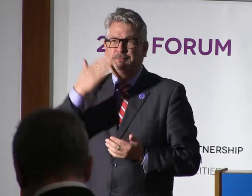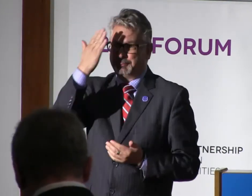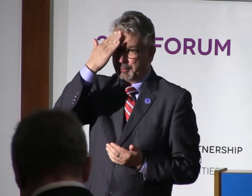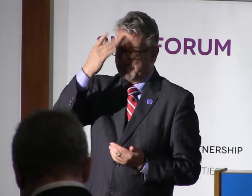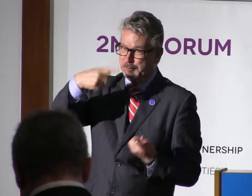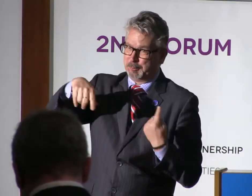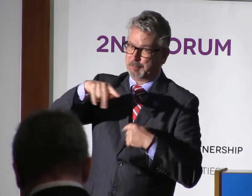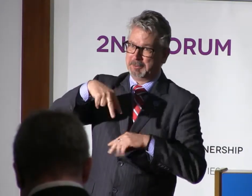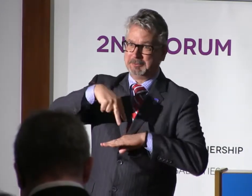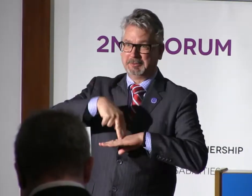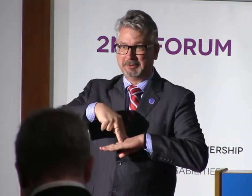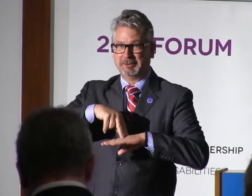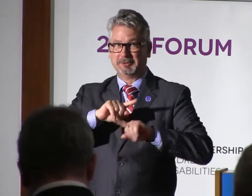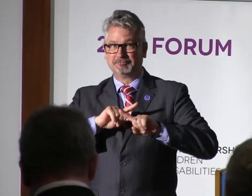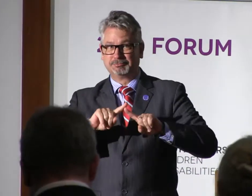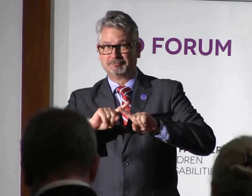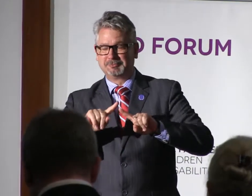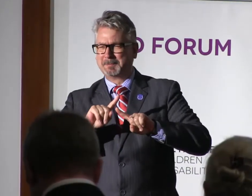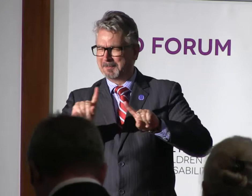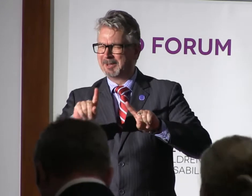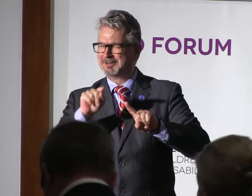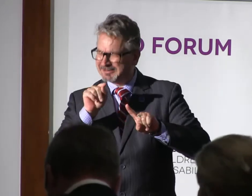speakers.